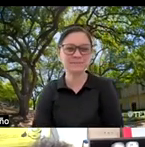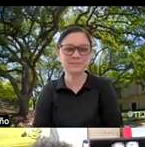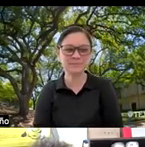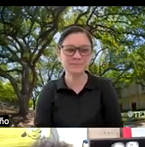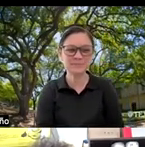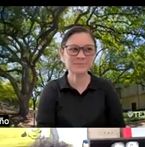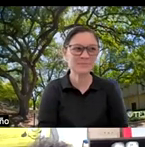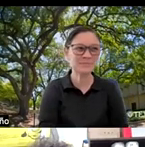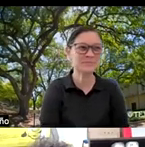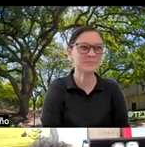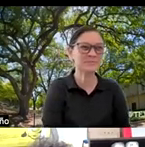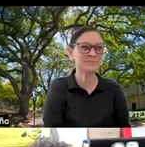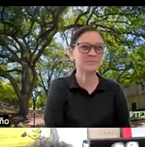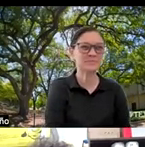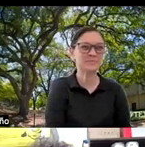Sarah?